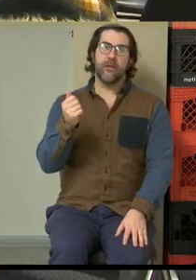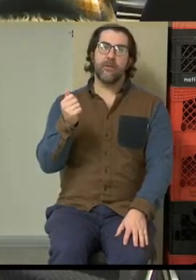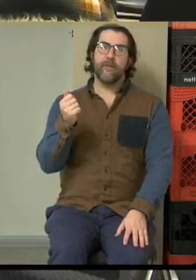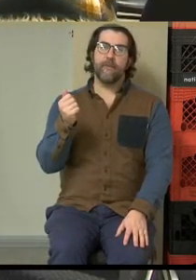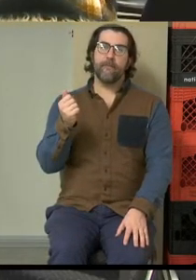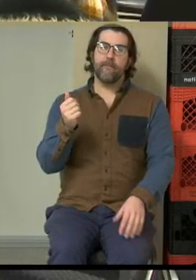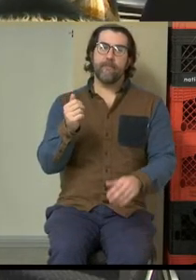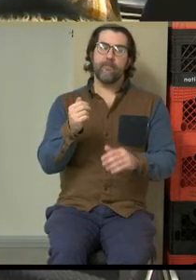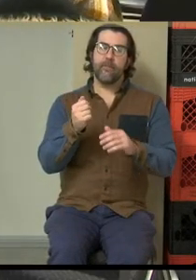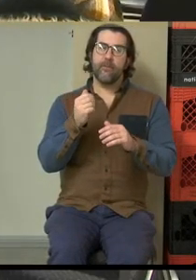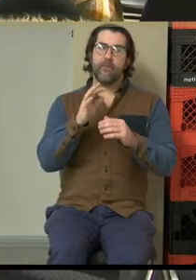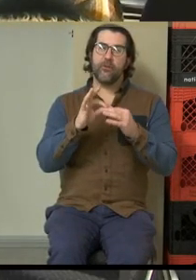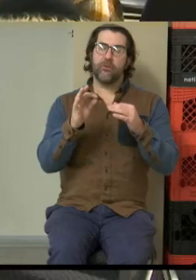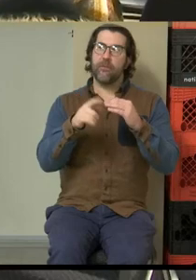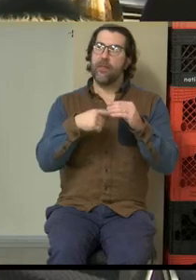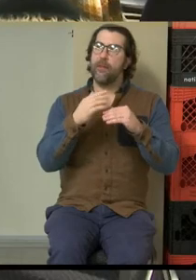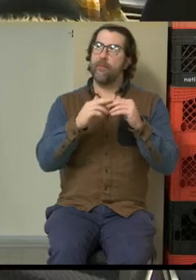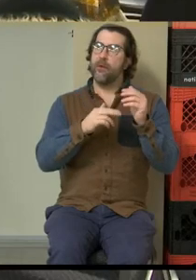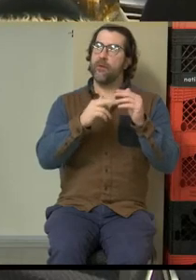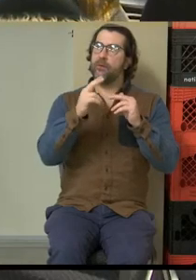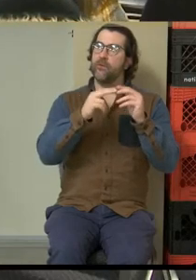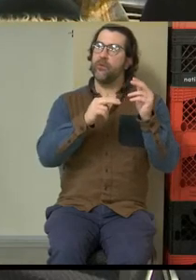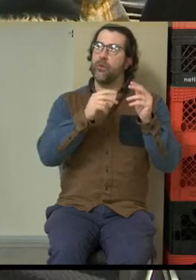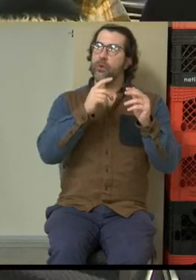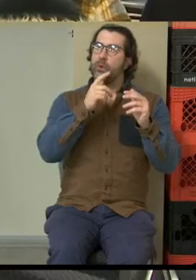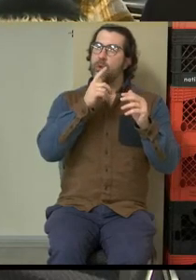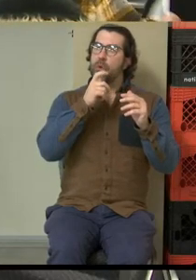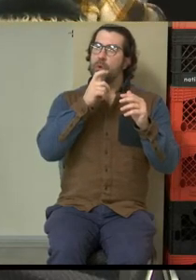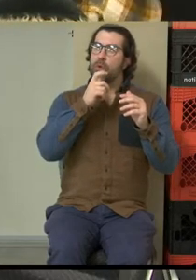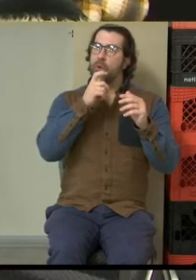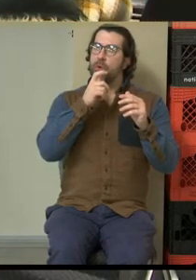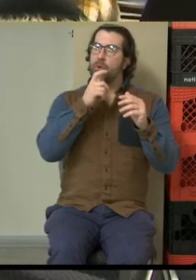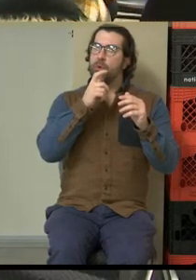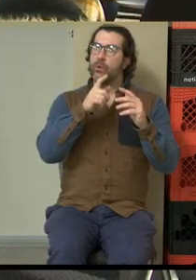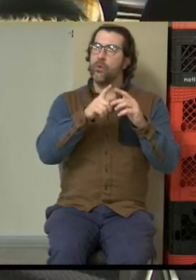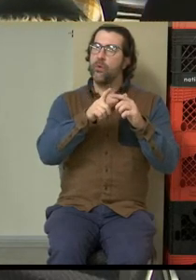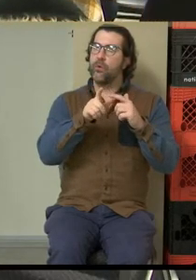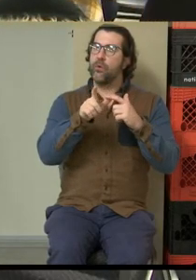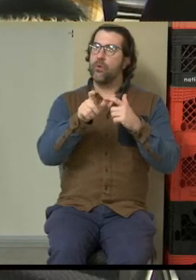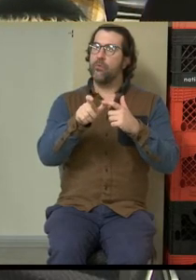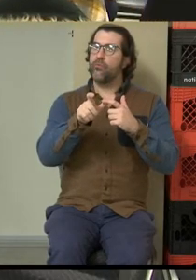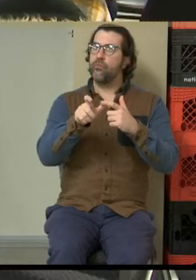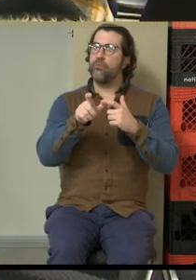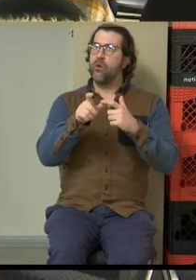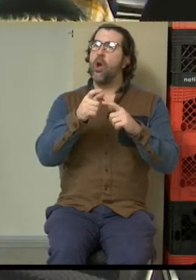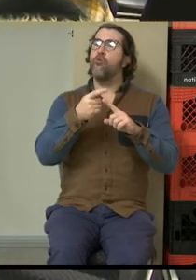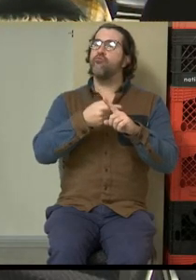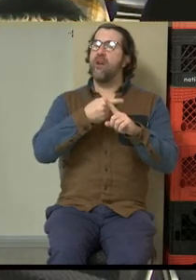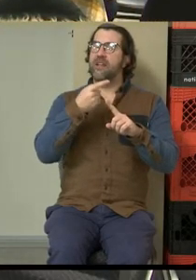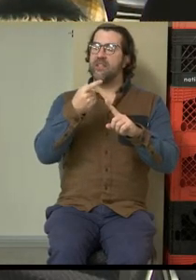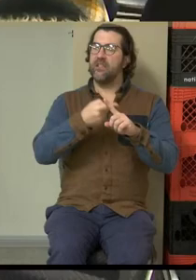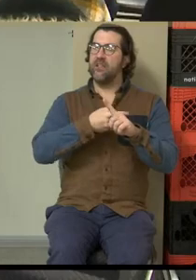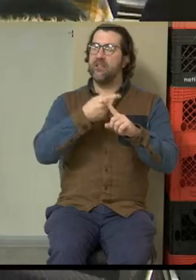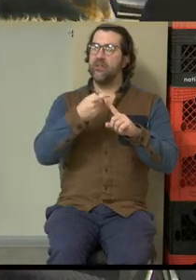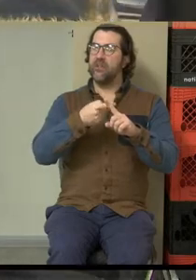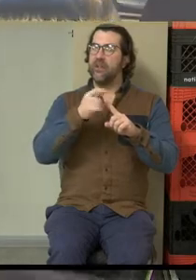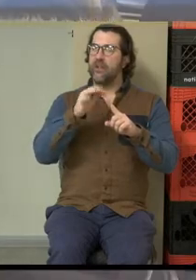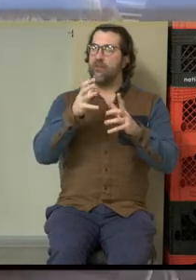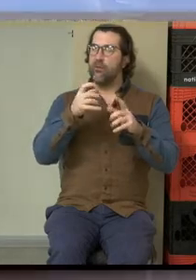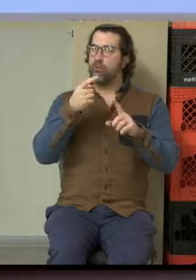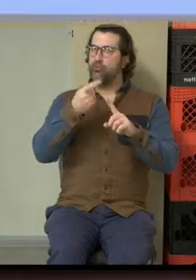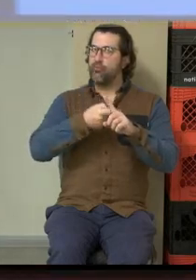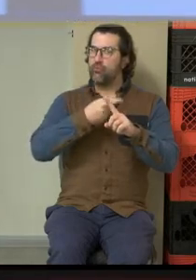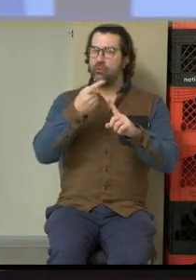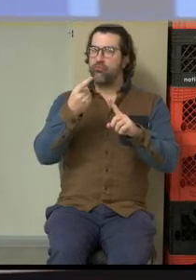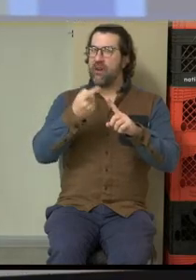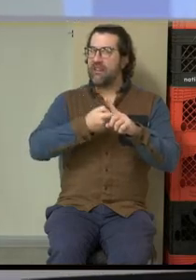renting some of the areas. Who are you renting from? Who are you? Rent from. Rent from? Yes, if you want to rent. So